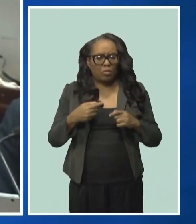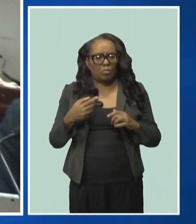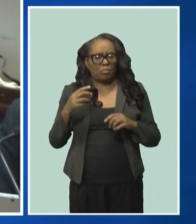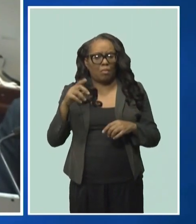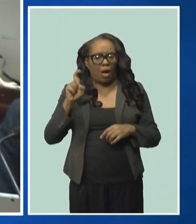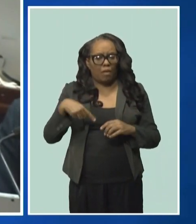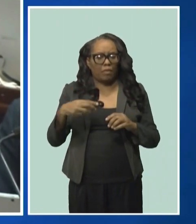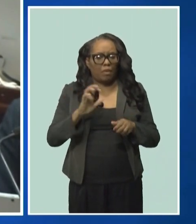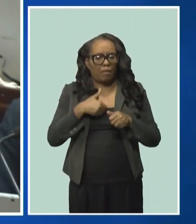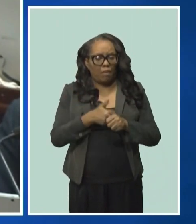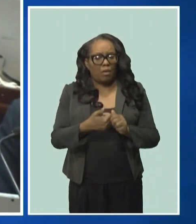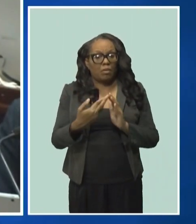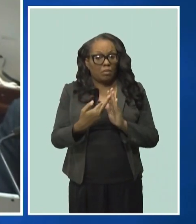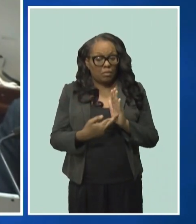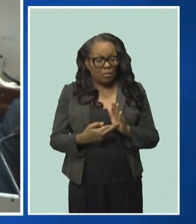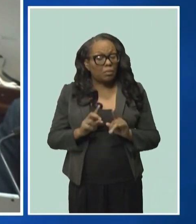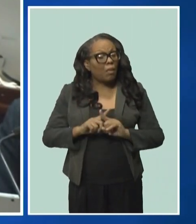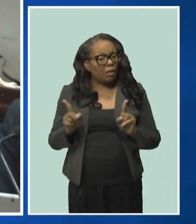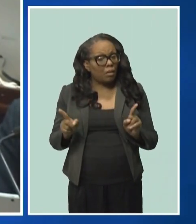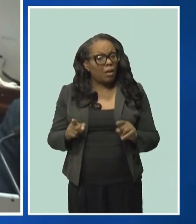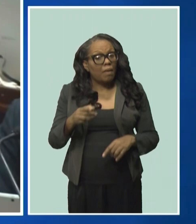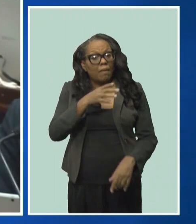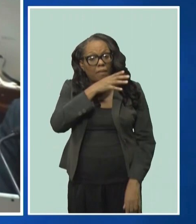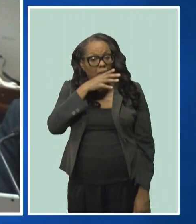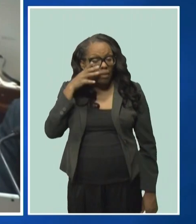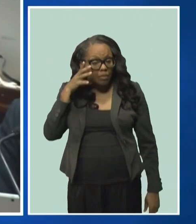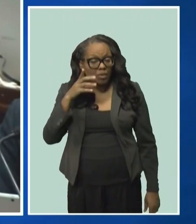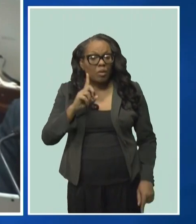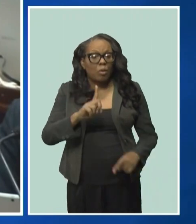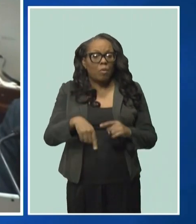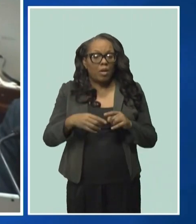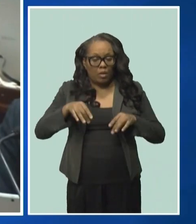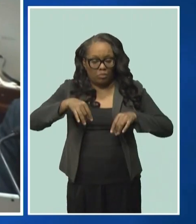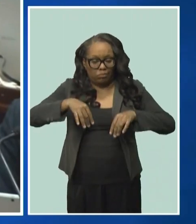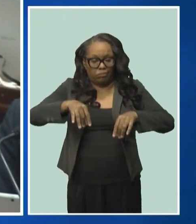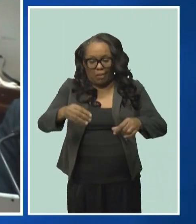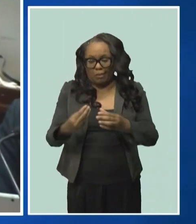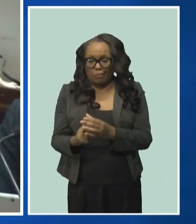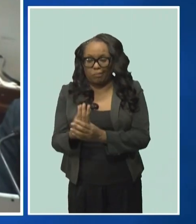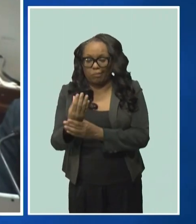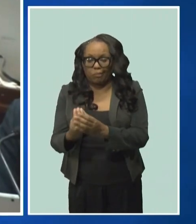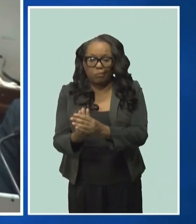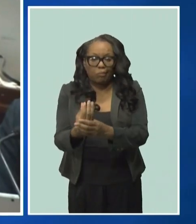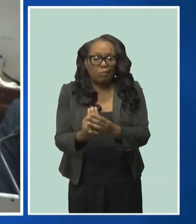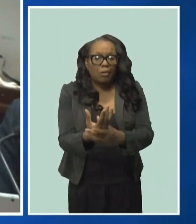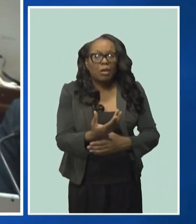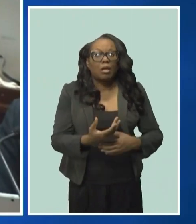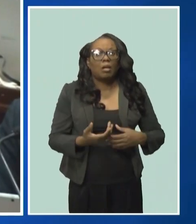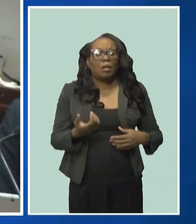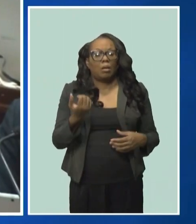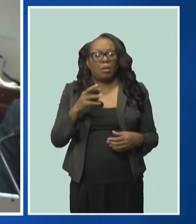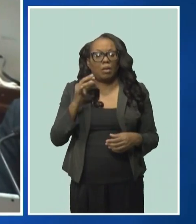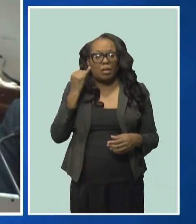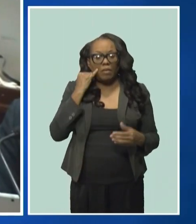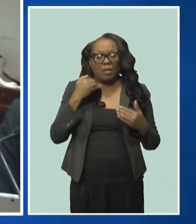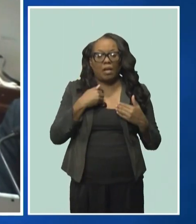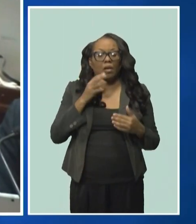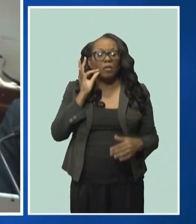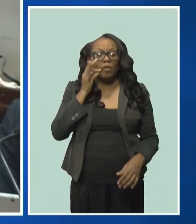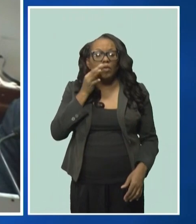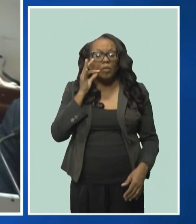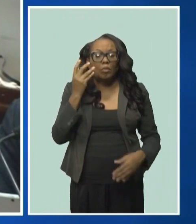on farms where crops are planted, and certainly in areas where there are fruit trees, where there are